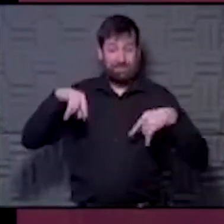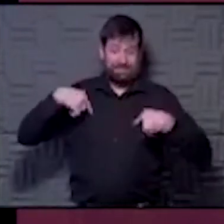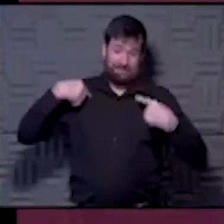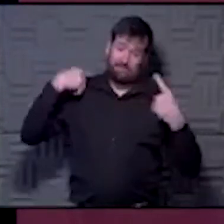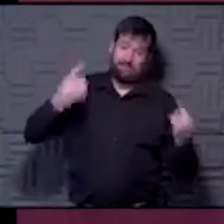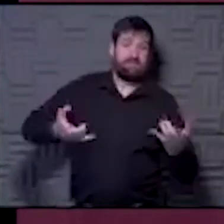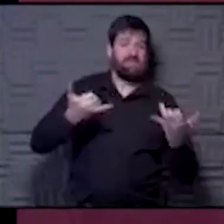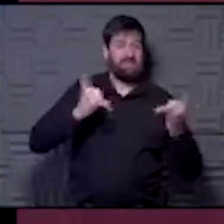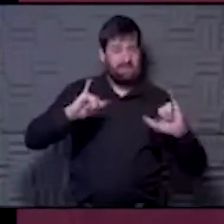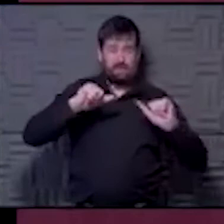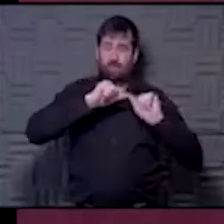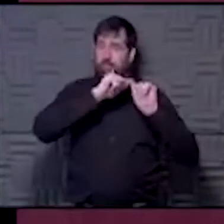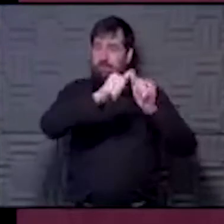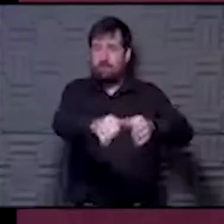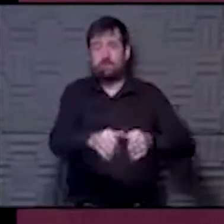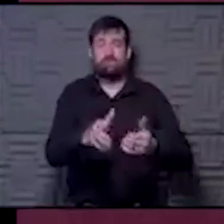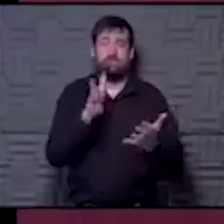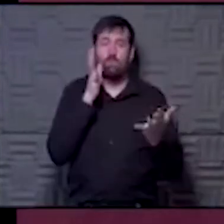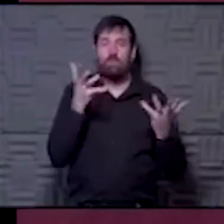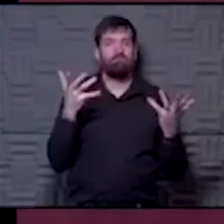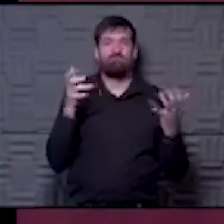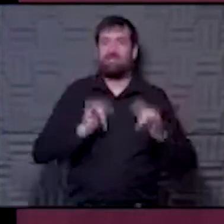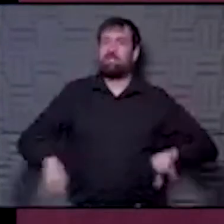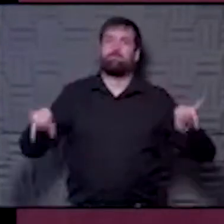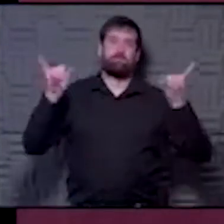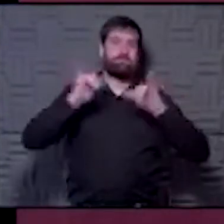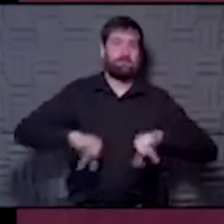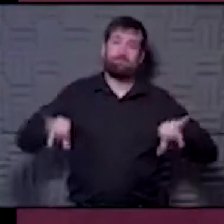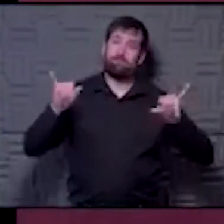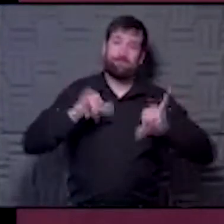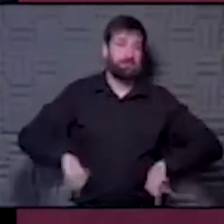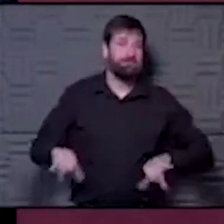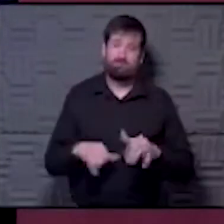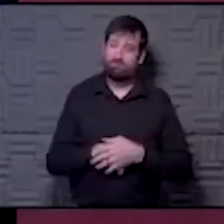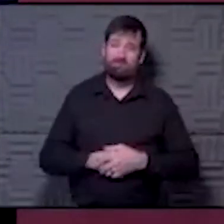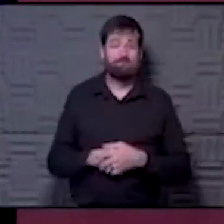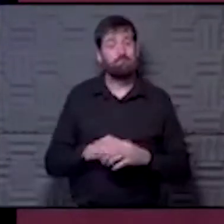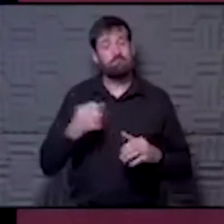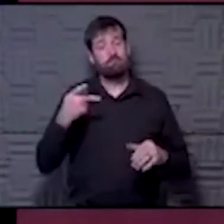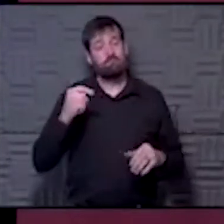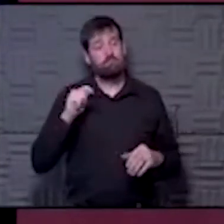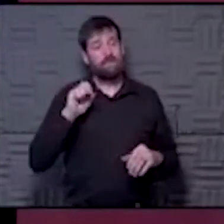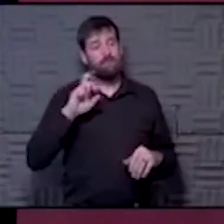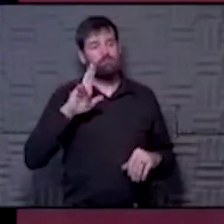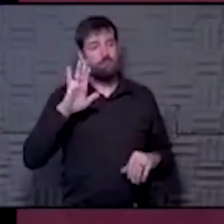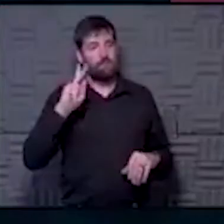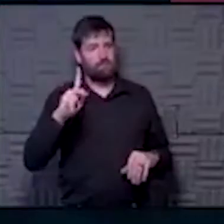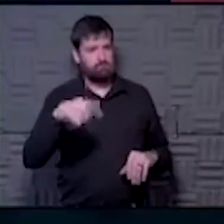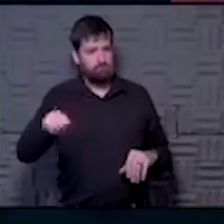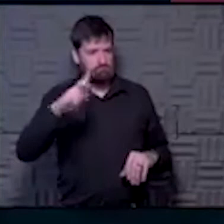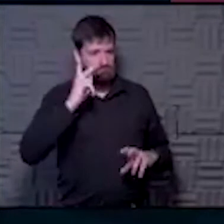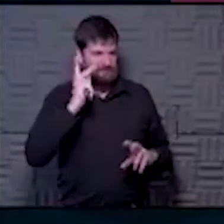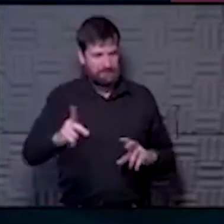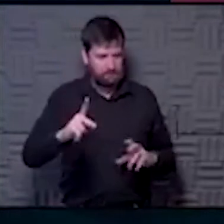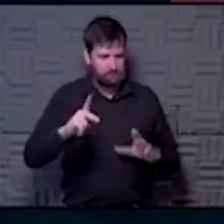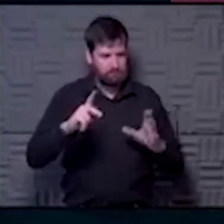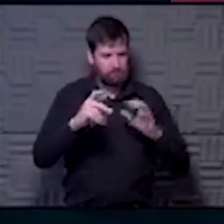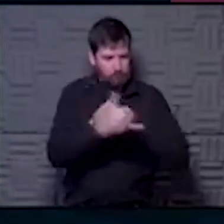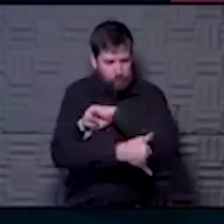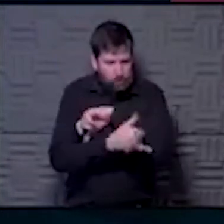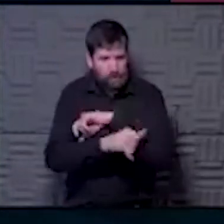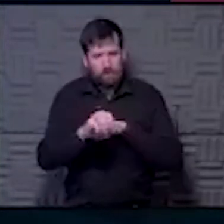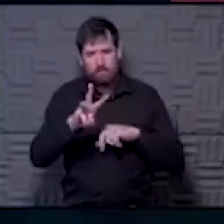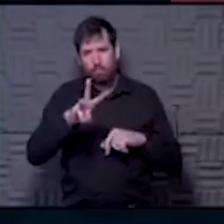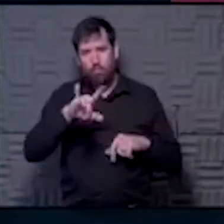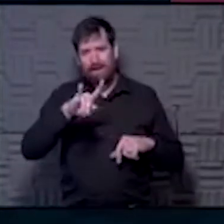and ongoing will always travel with you no matter where you go. Patrick, what did you all see in the community and in the dot? Did you think